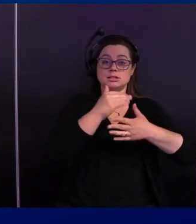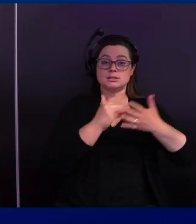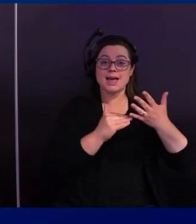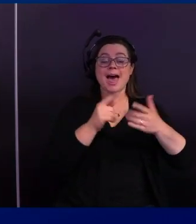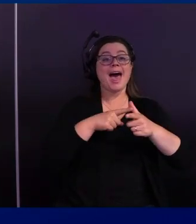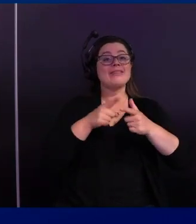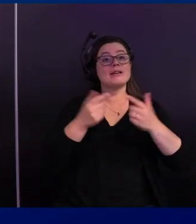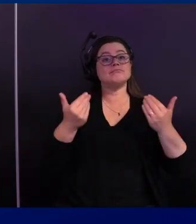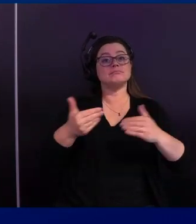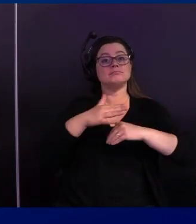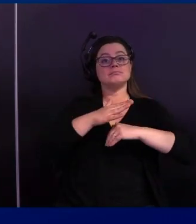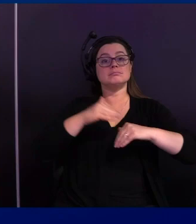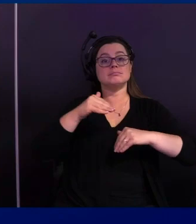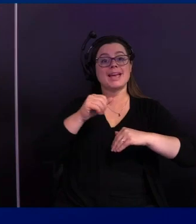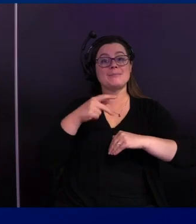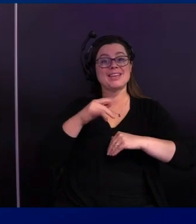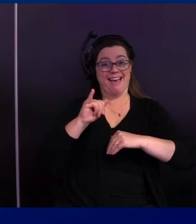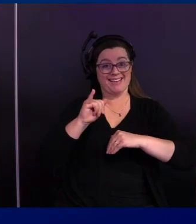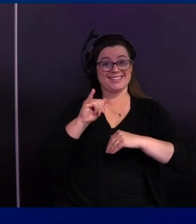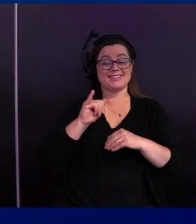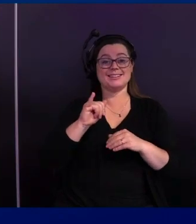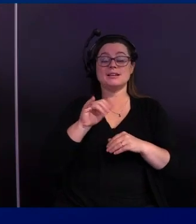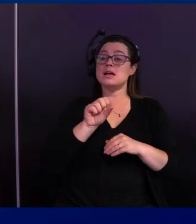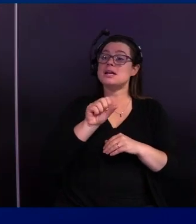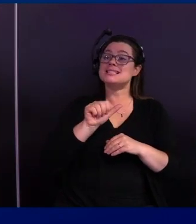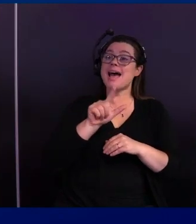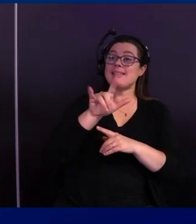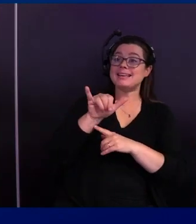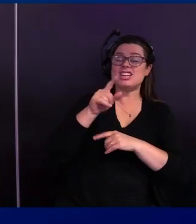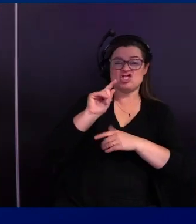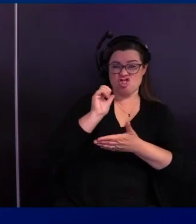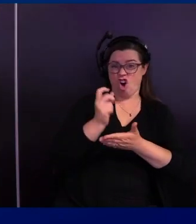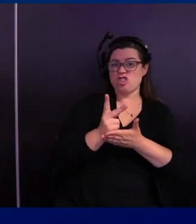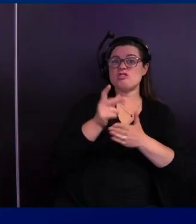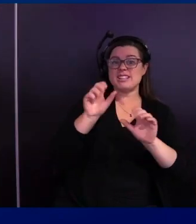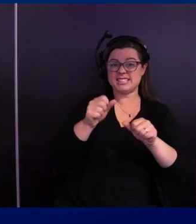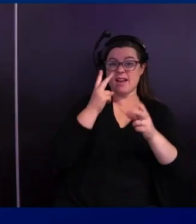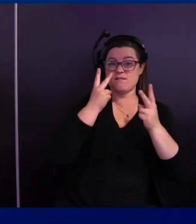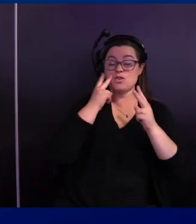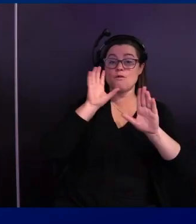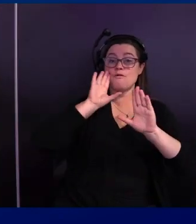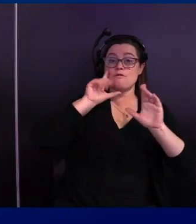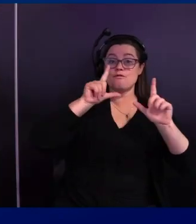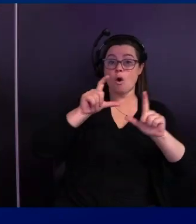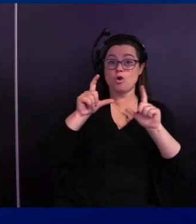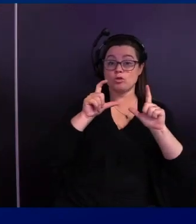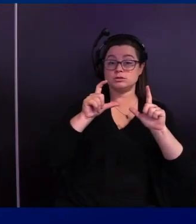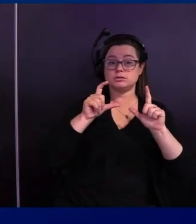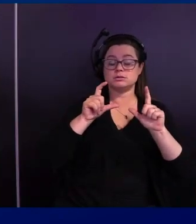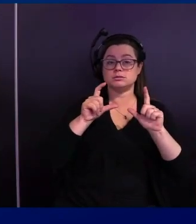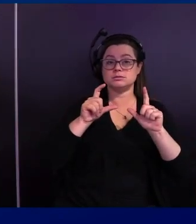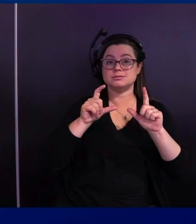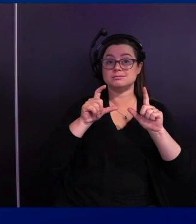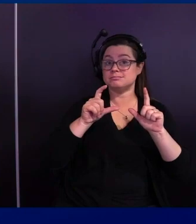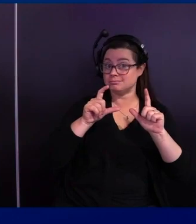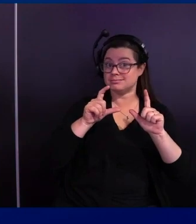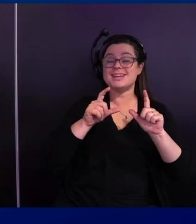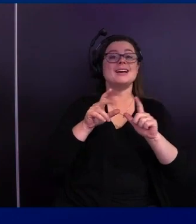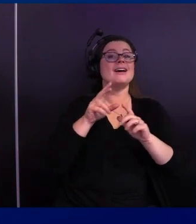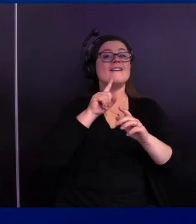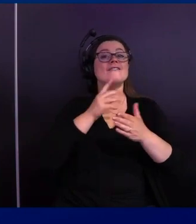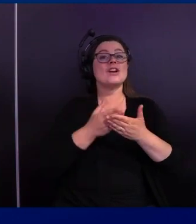call. Is Sally authorized to view photos? And then what verified